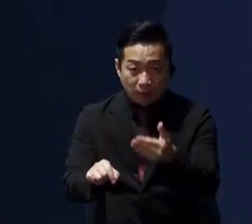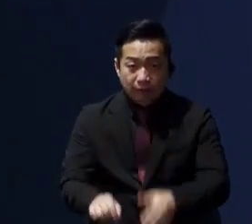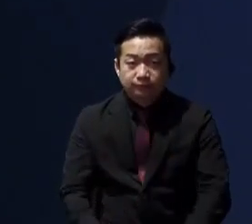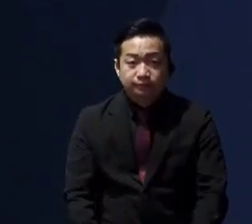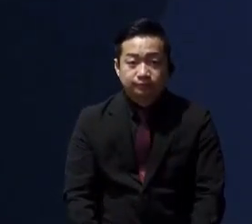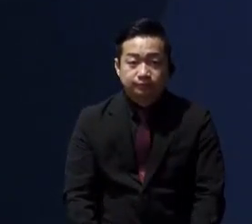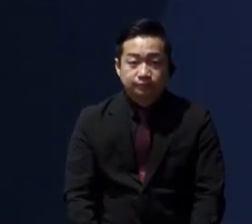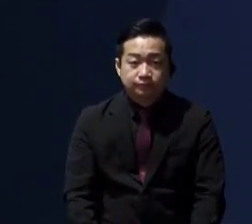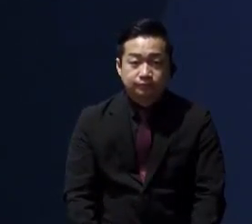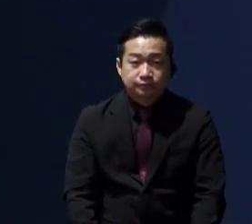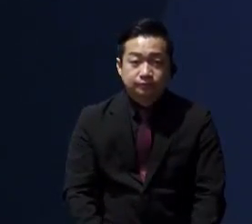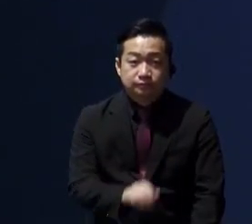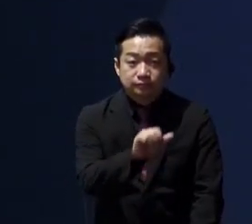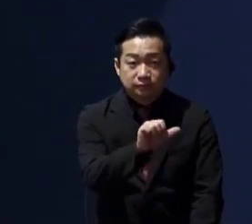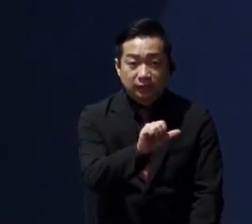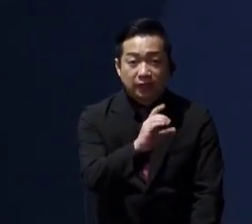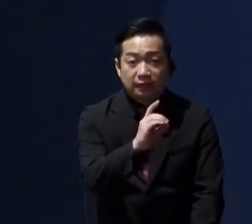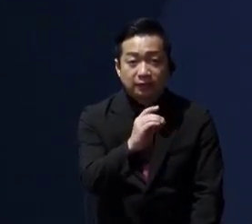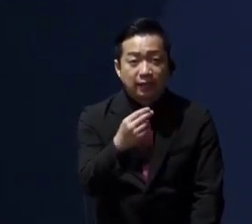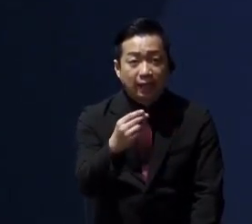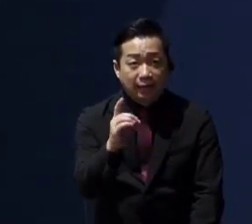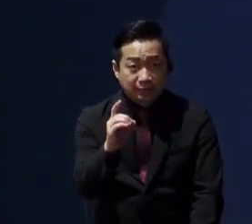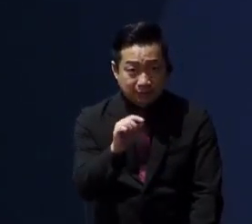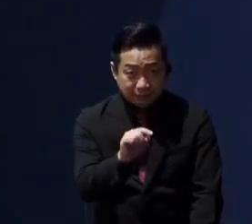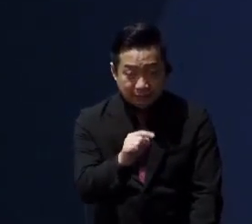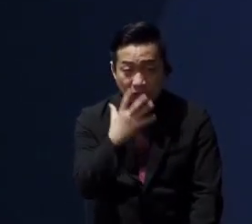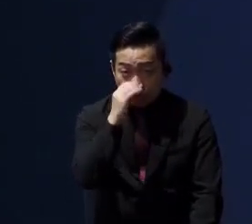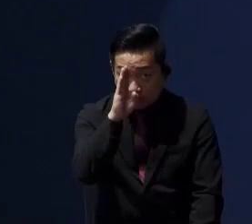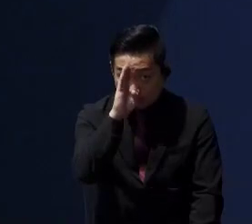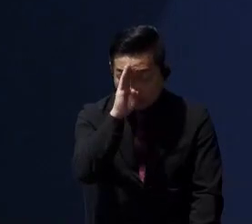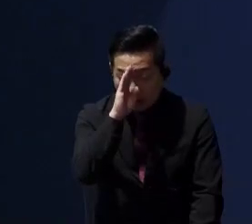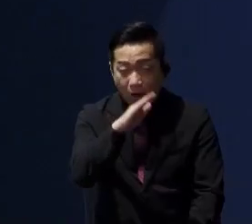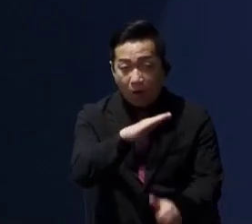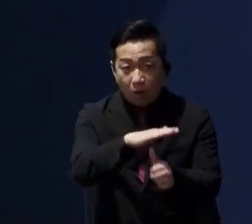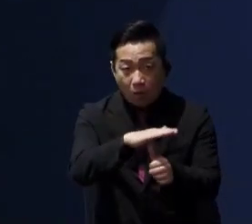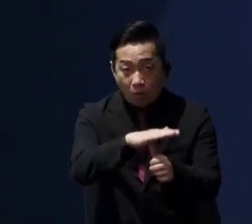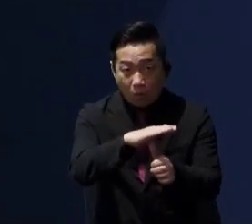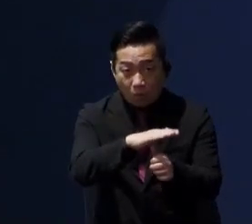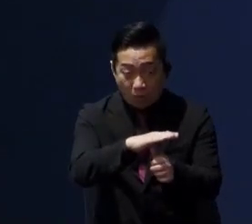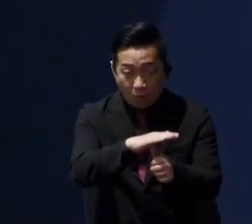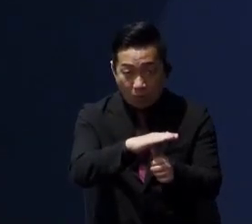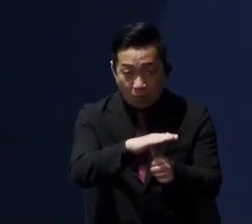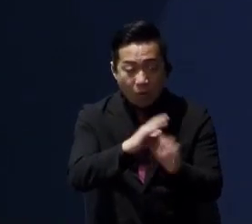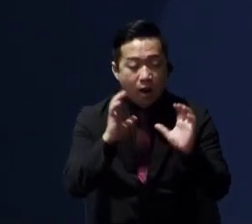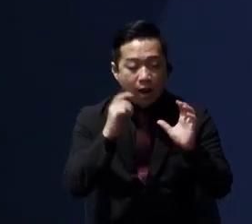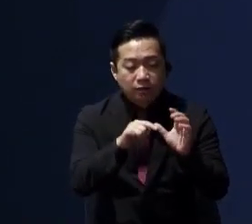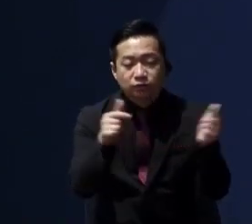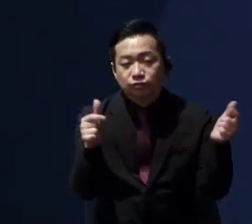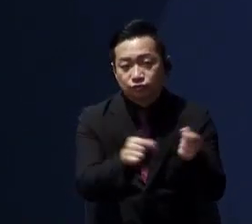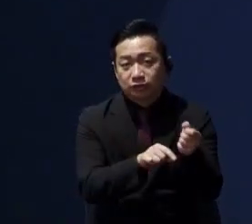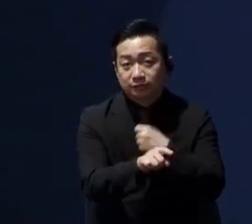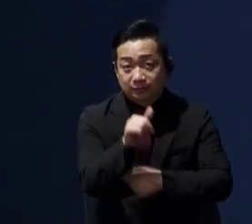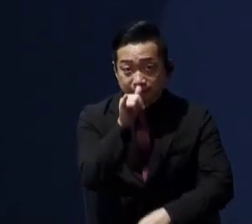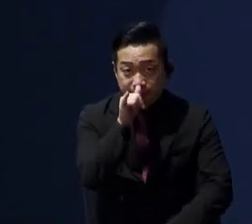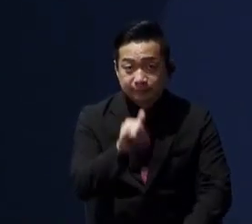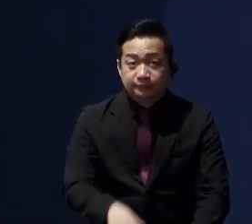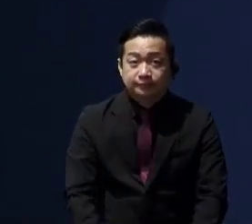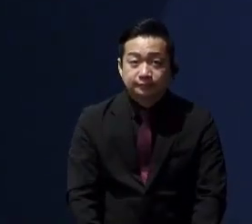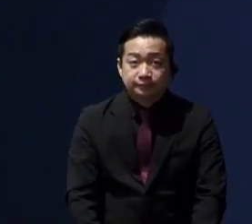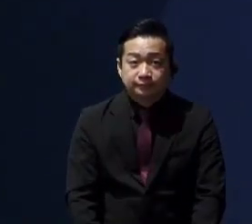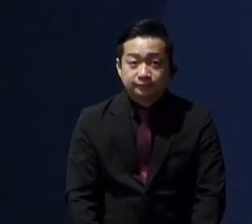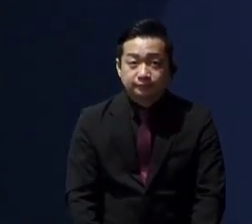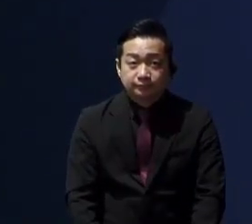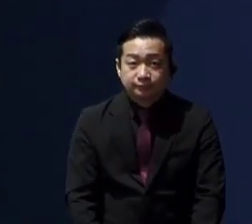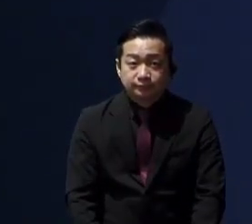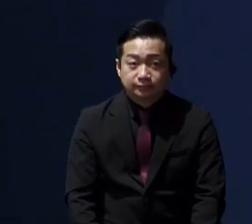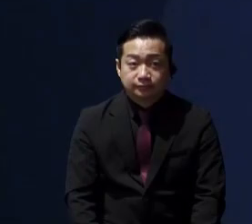in children and adolescents. This is very, I think this level is very striking. I